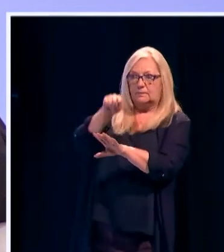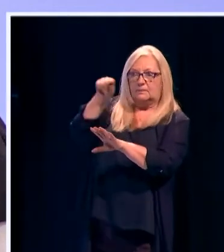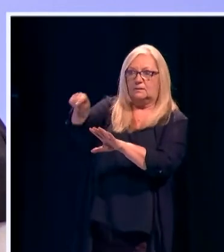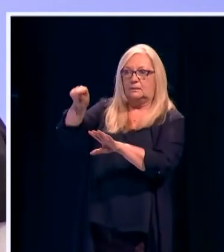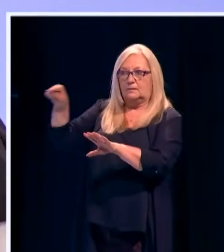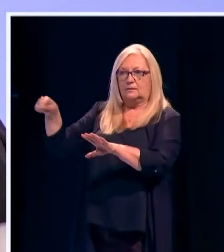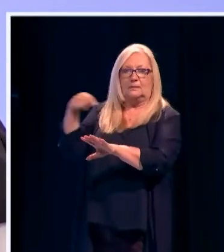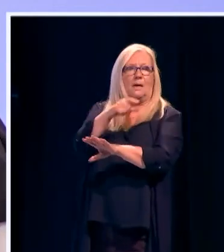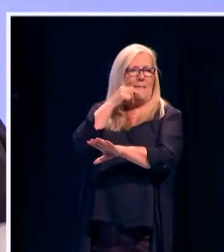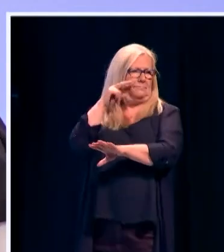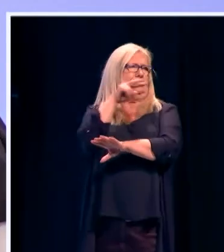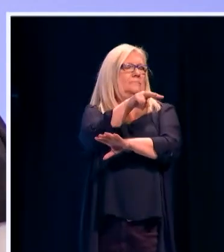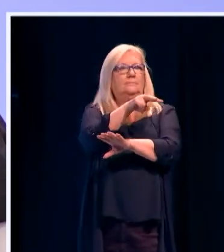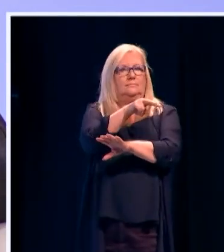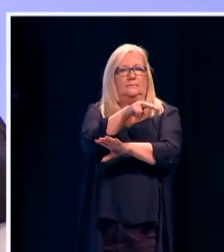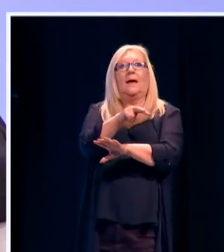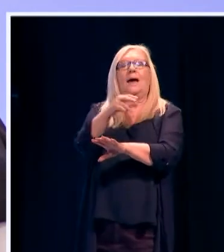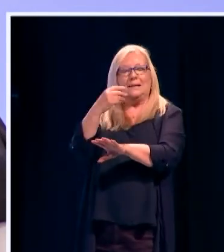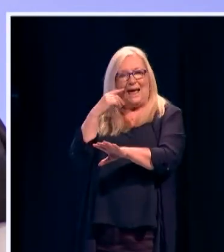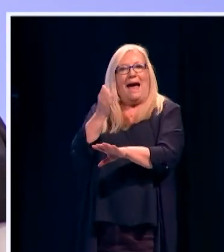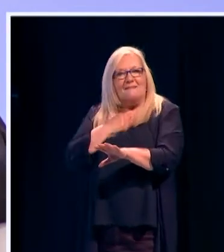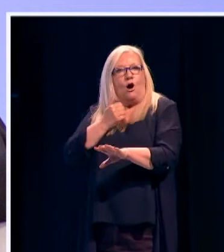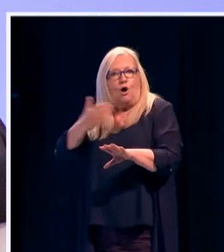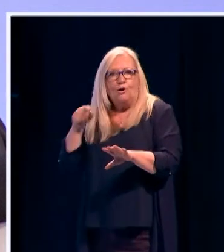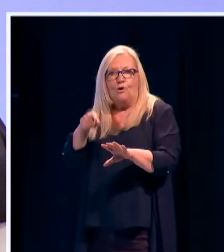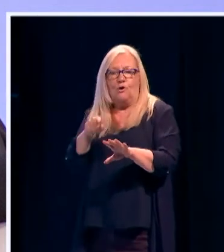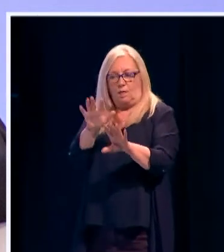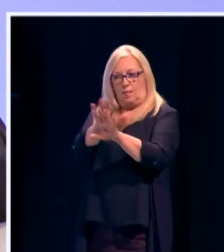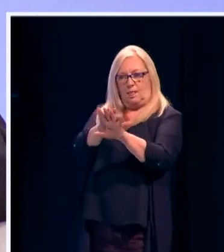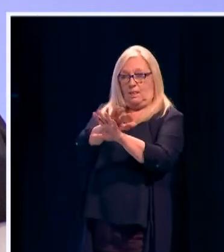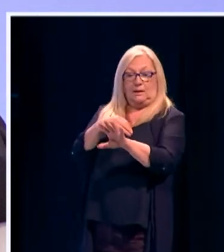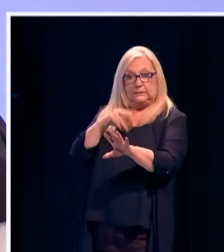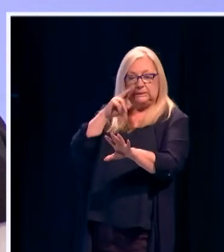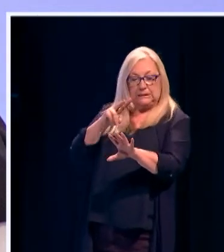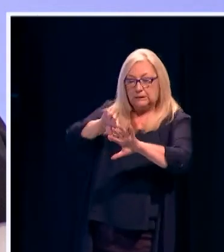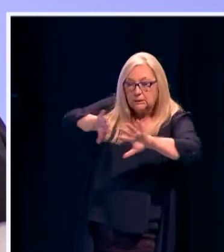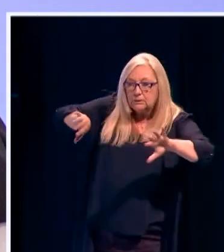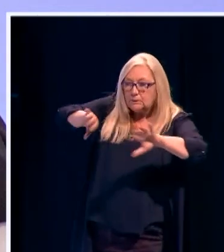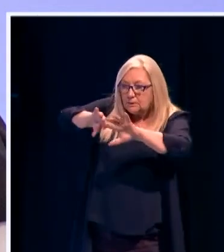that intersectionality occurs. Often those groups are very hard to find, and so therefore